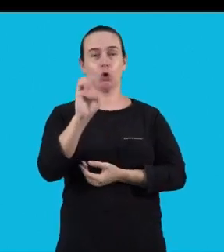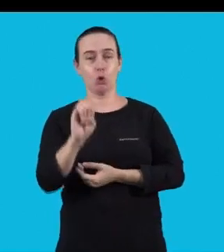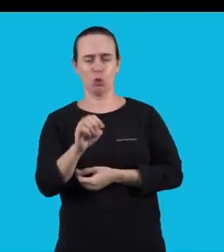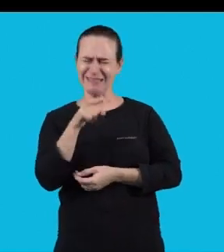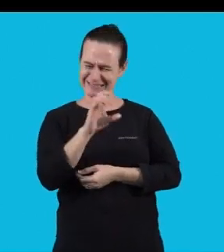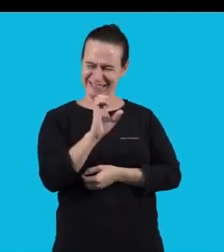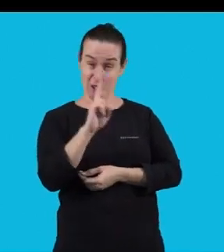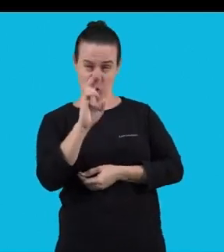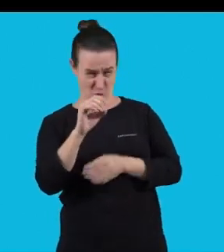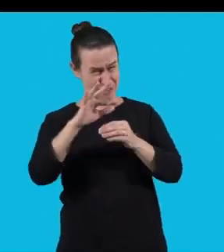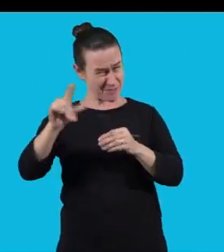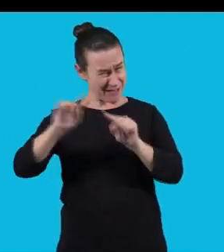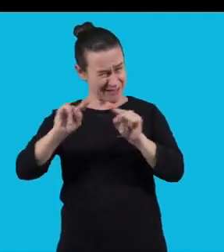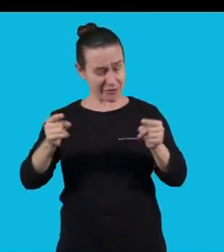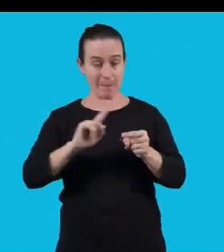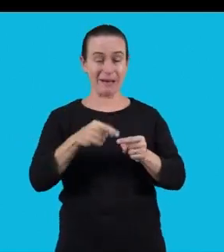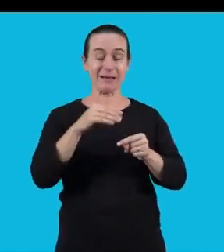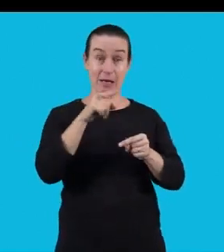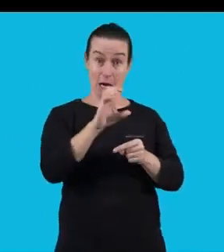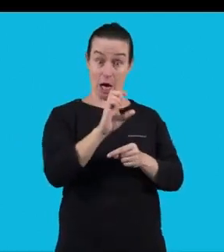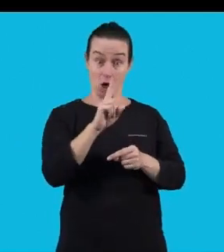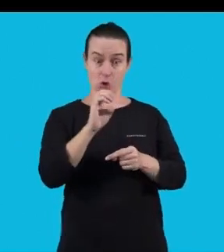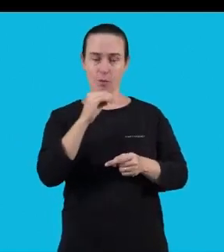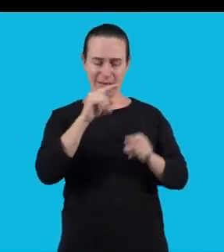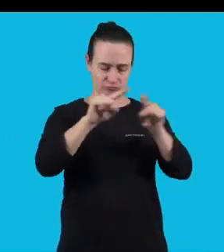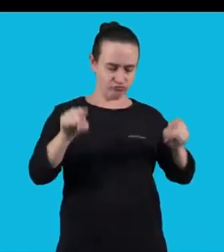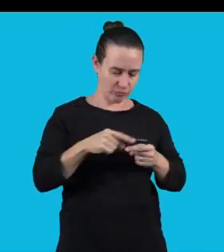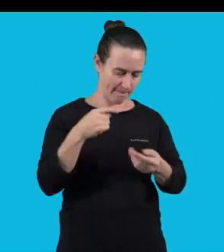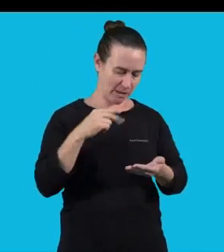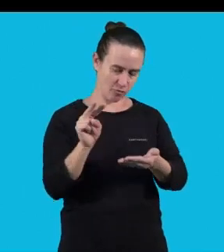for. And of course, the spelling has to be correct.